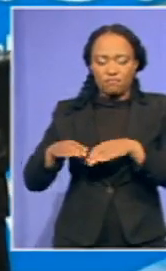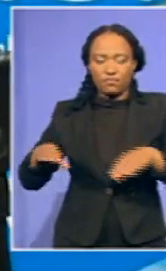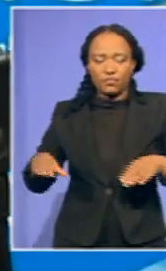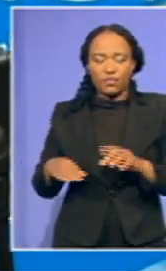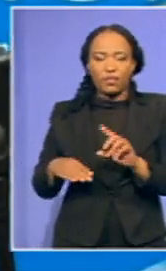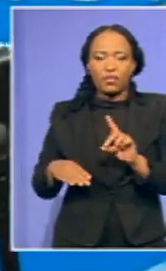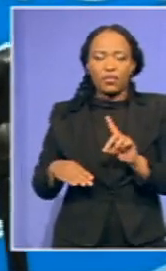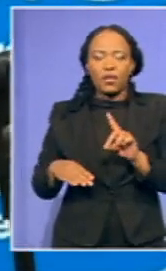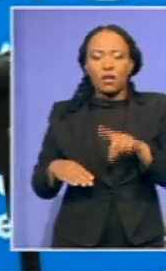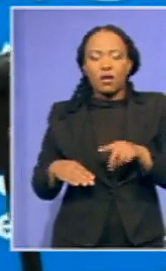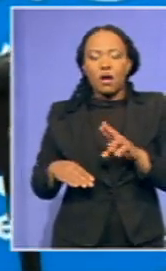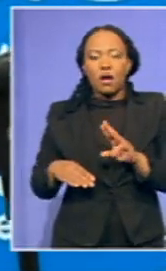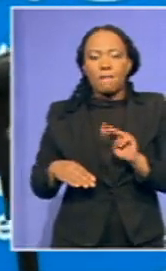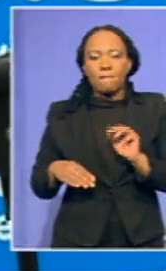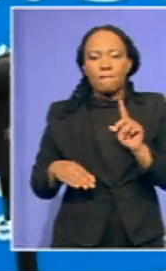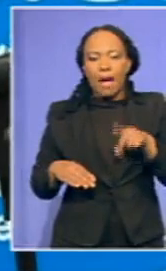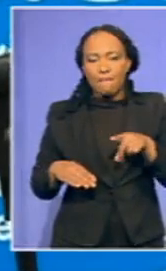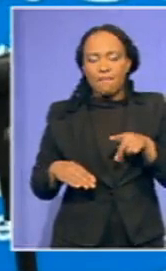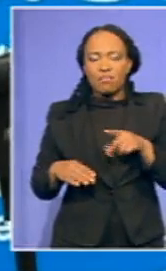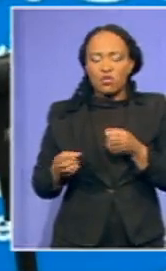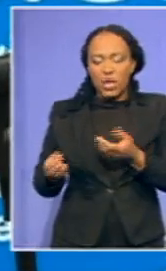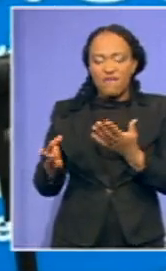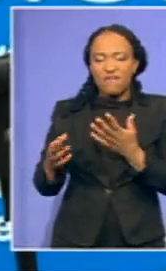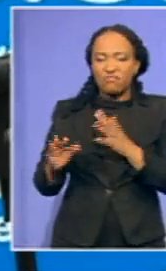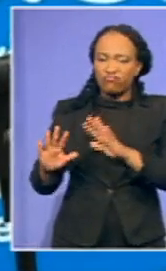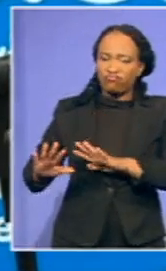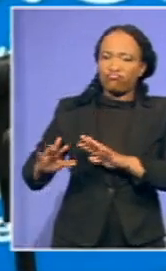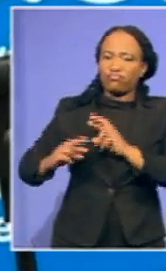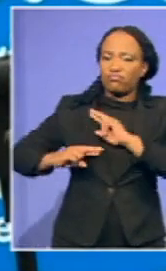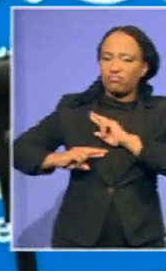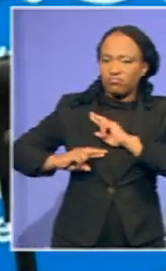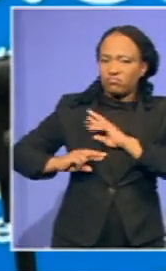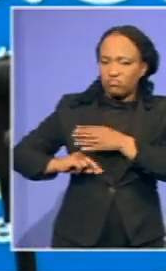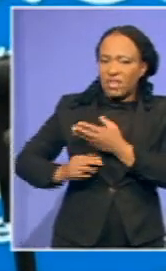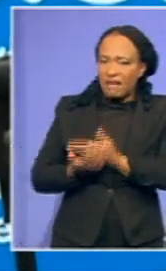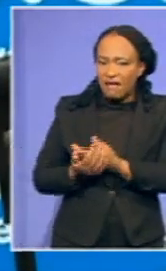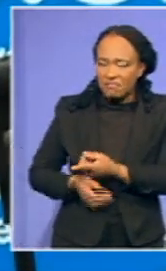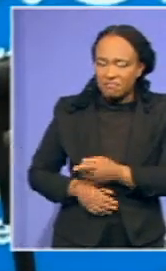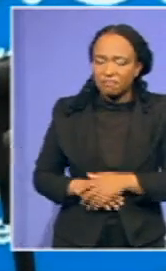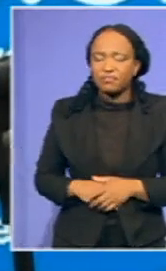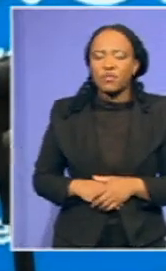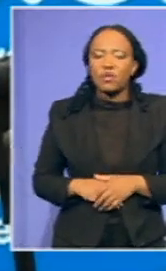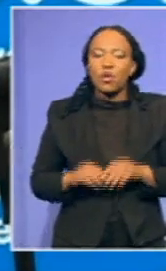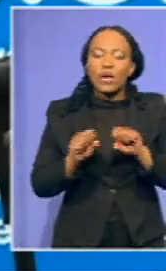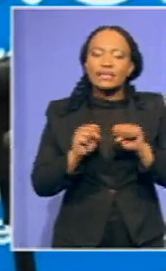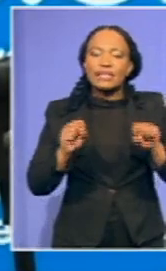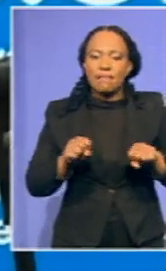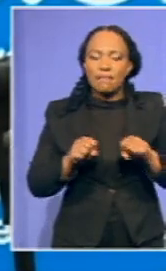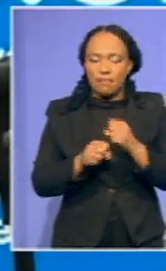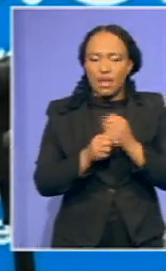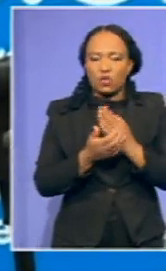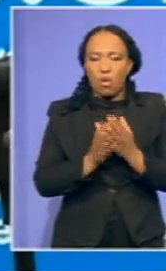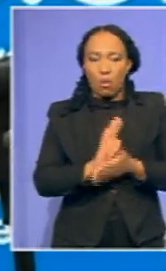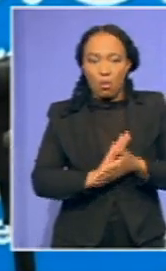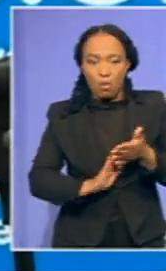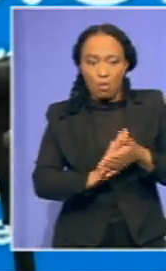that the pump gets to rest. So now why are we doing that? We are doing that to ensure that the system is running efficiently, to